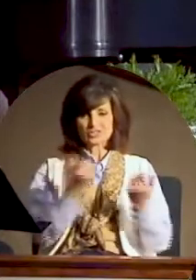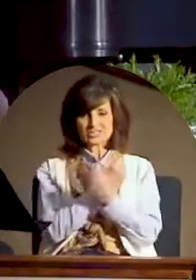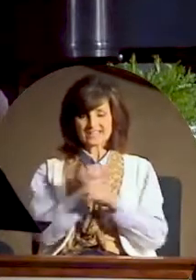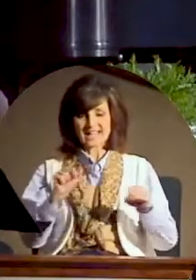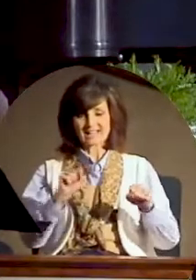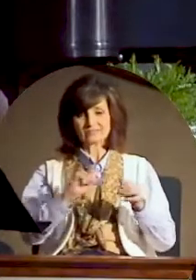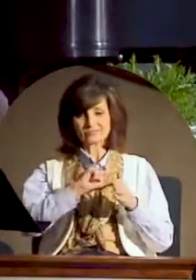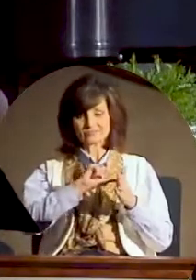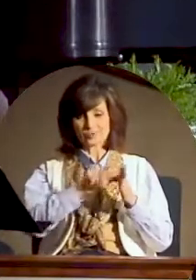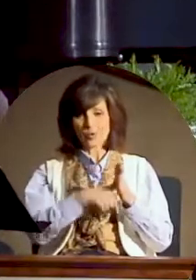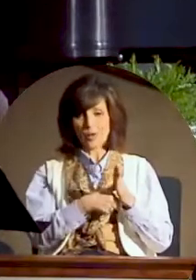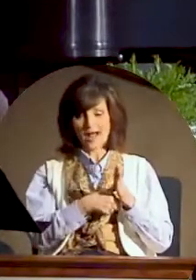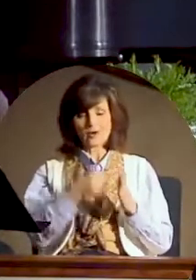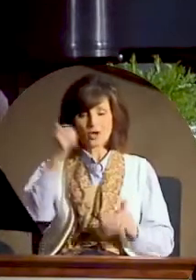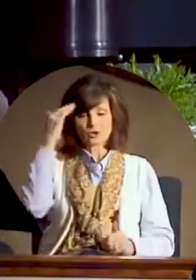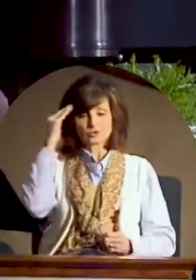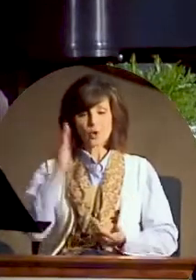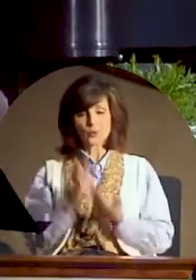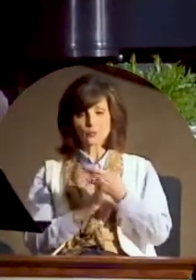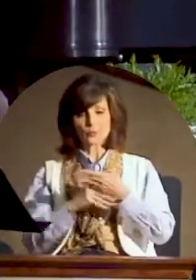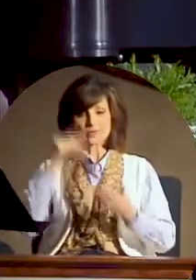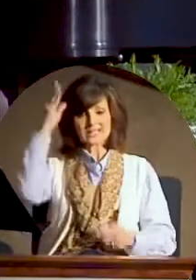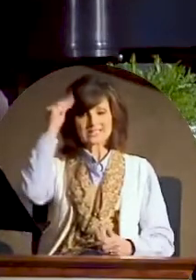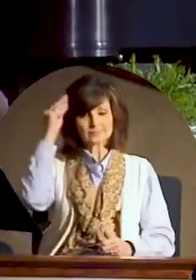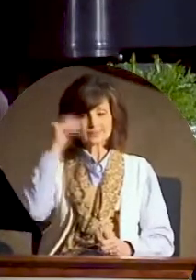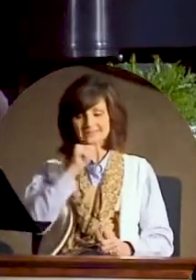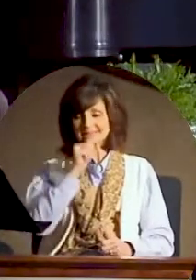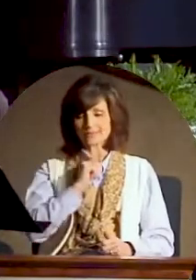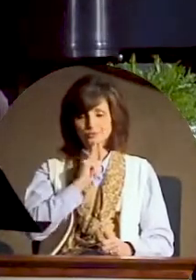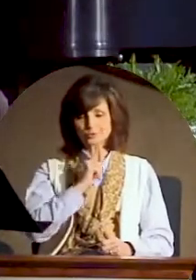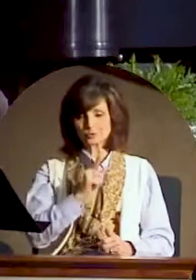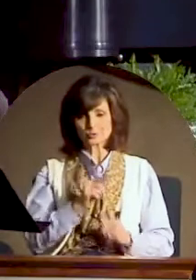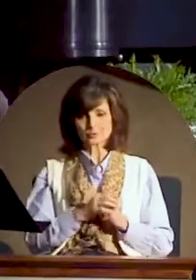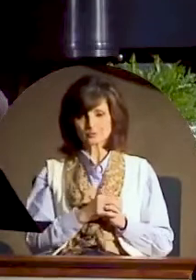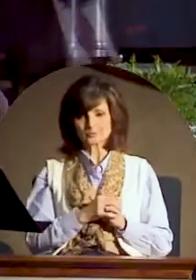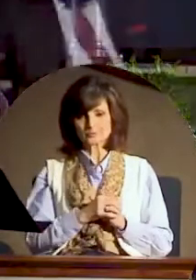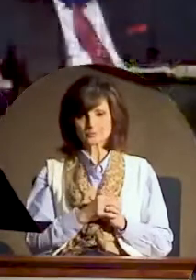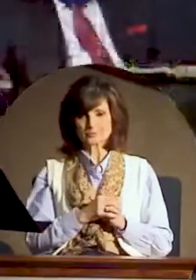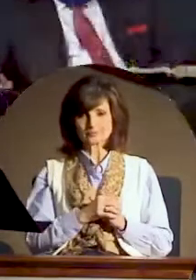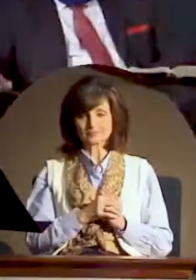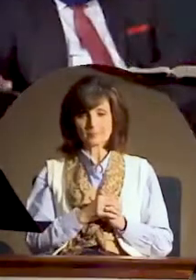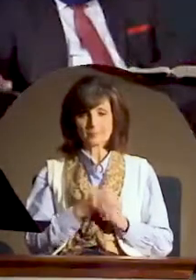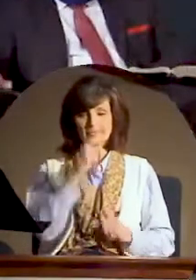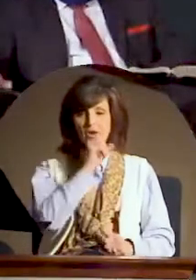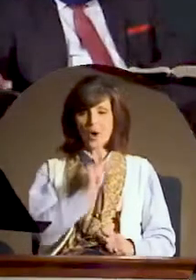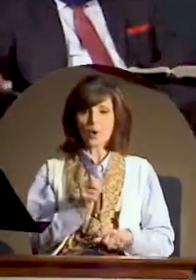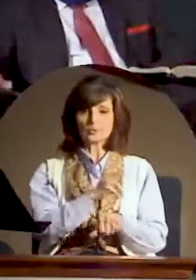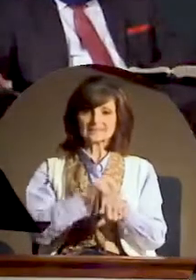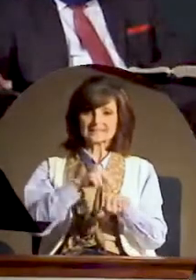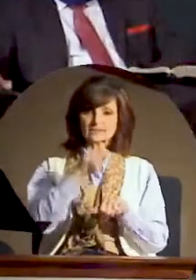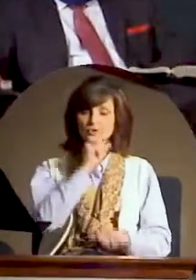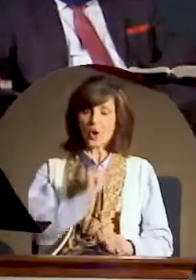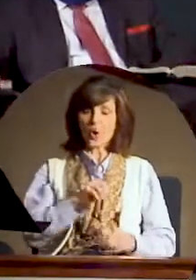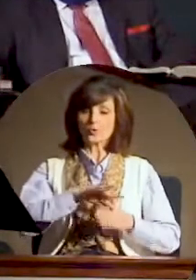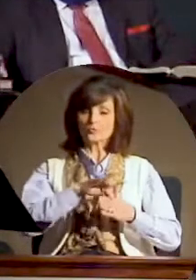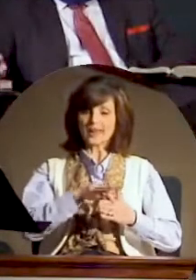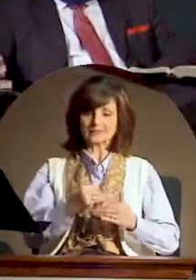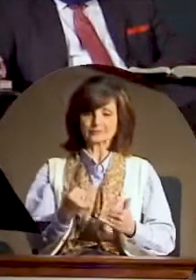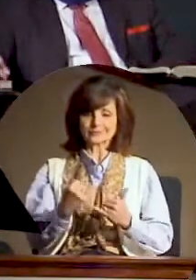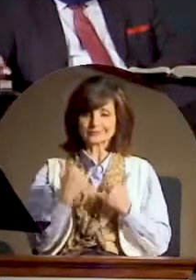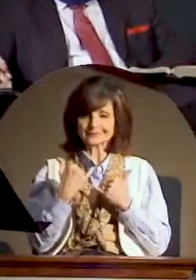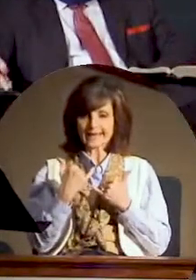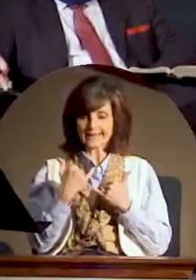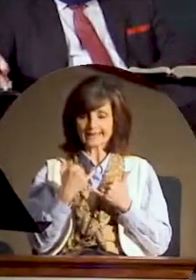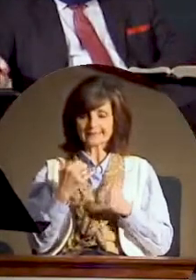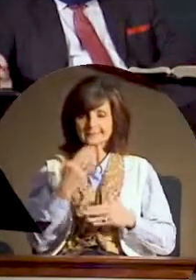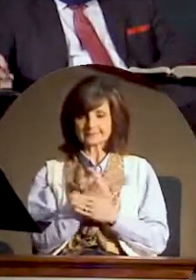time know by experience that's not the case. The old nature, the old flesh just hangs